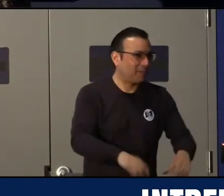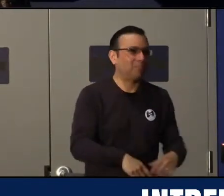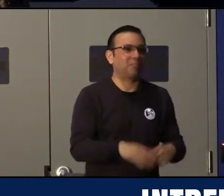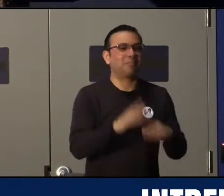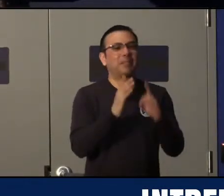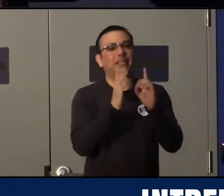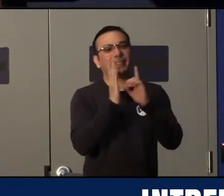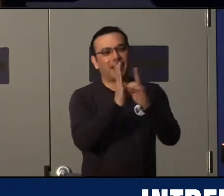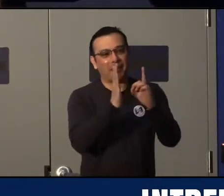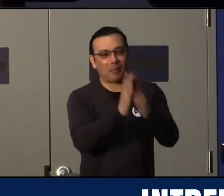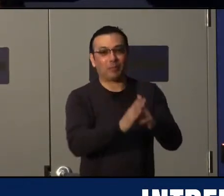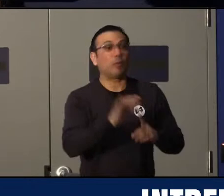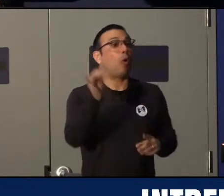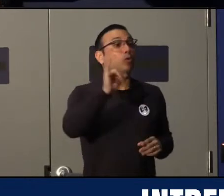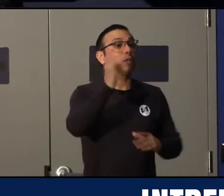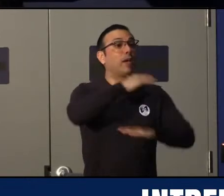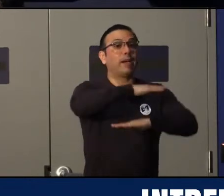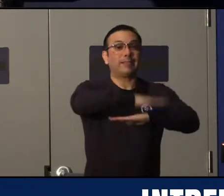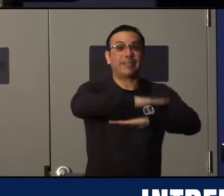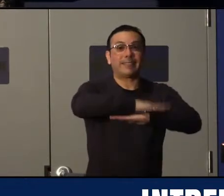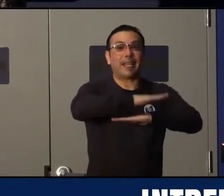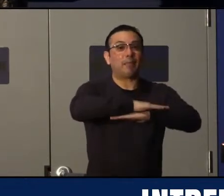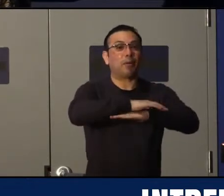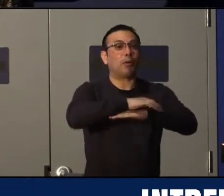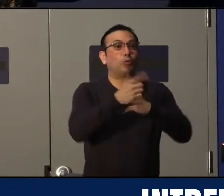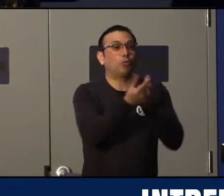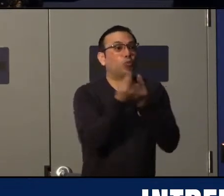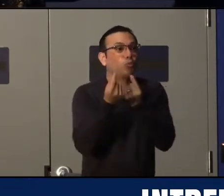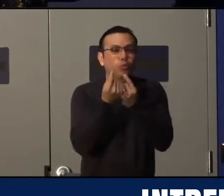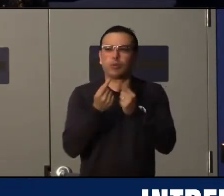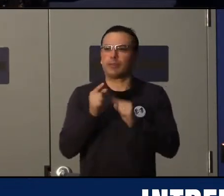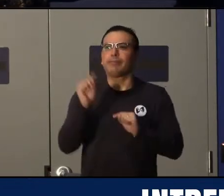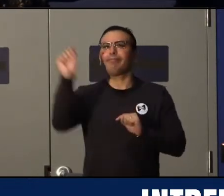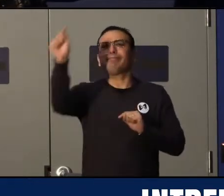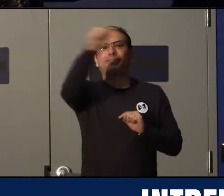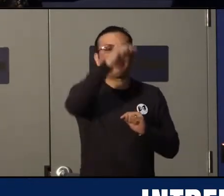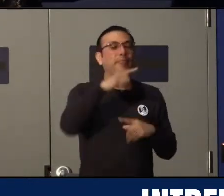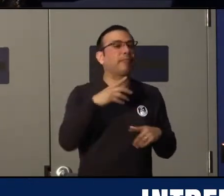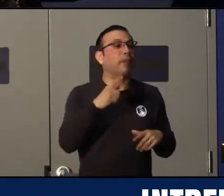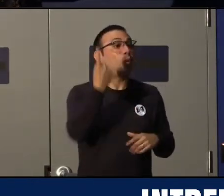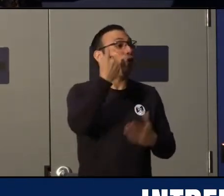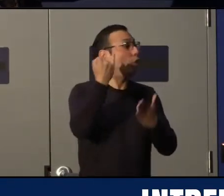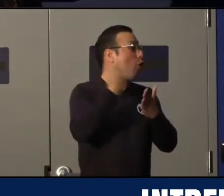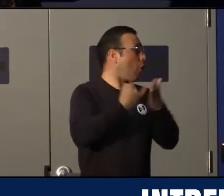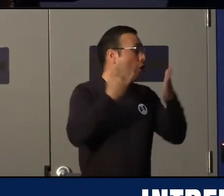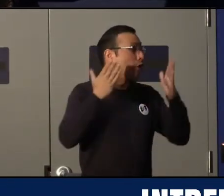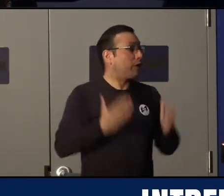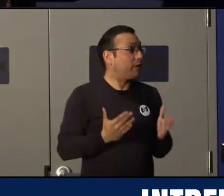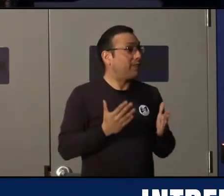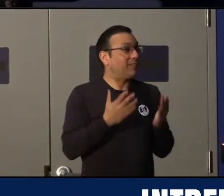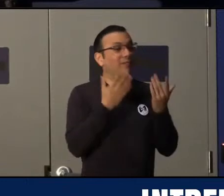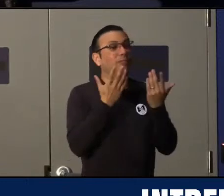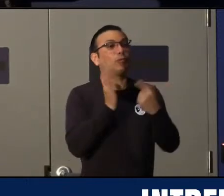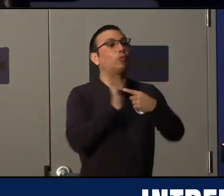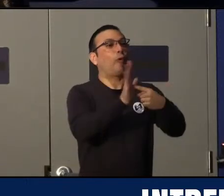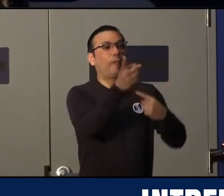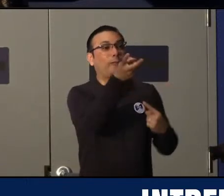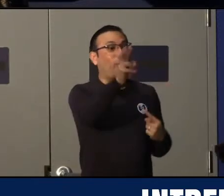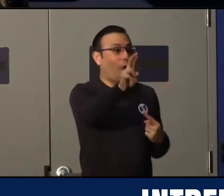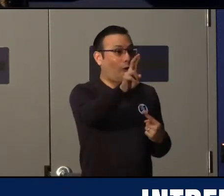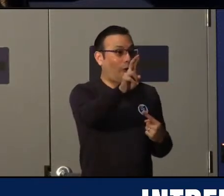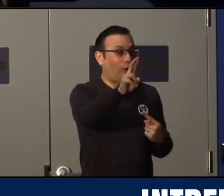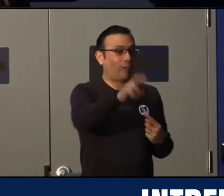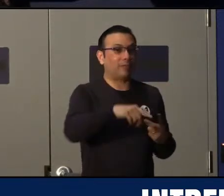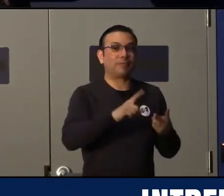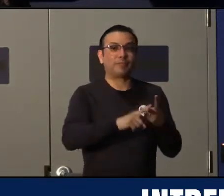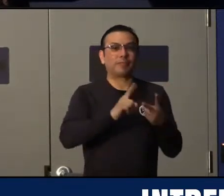got some really cool table activities over here. We've got an artist doing a VR experience. We've got the artist who put together